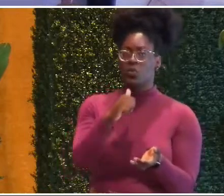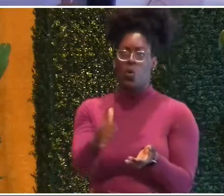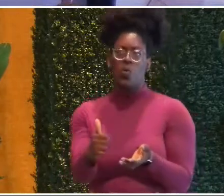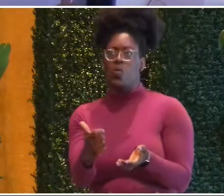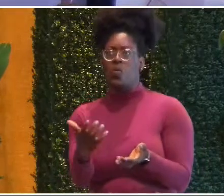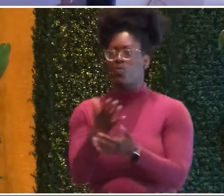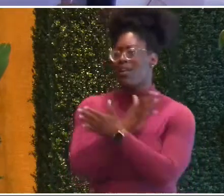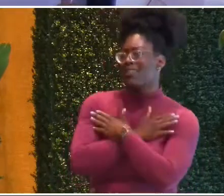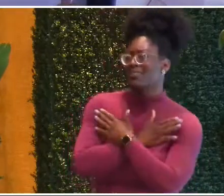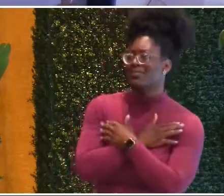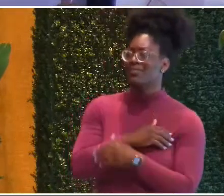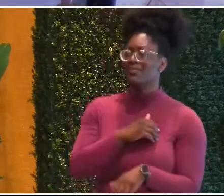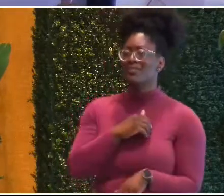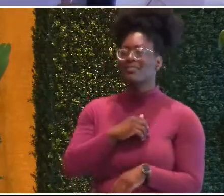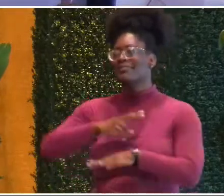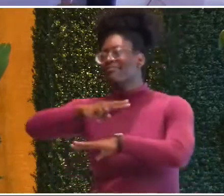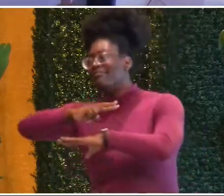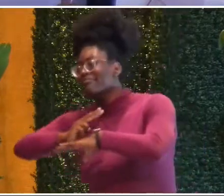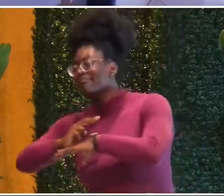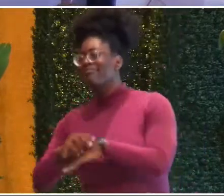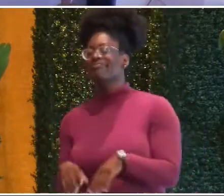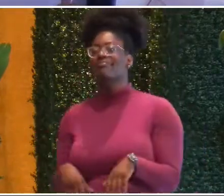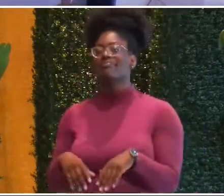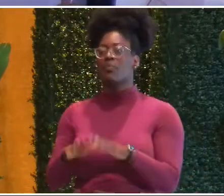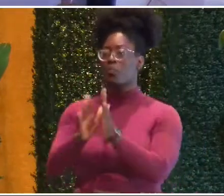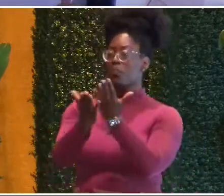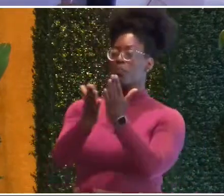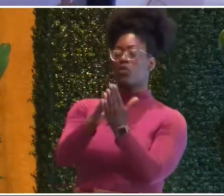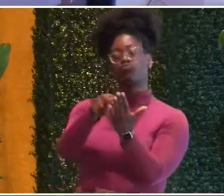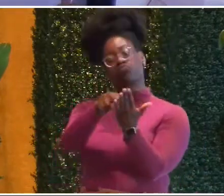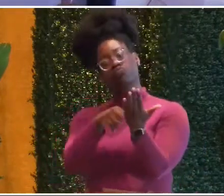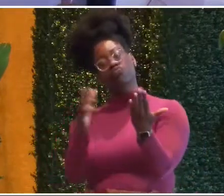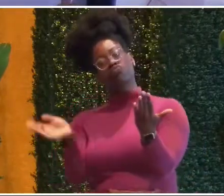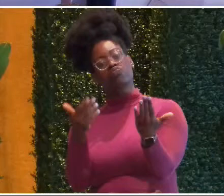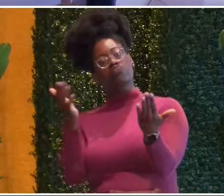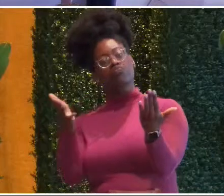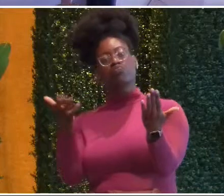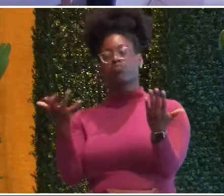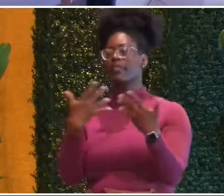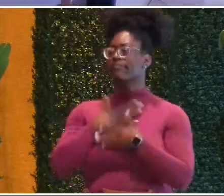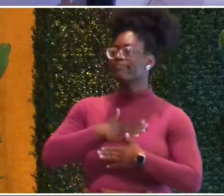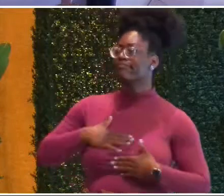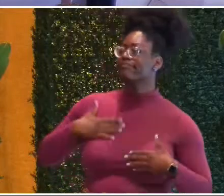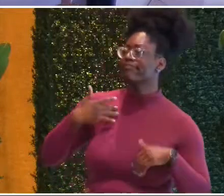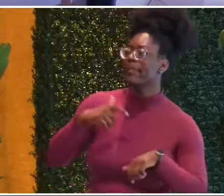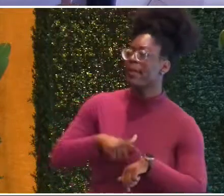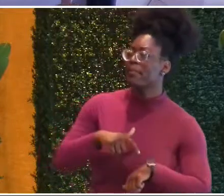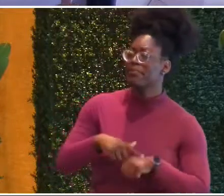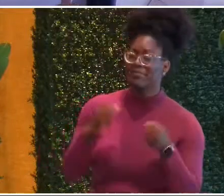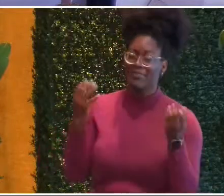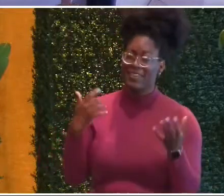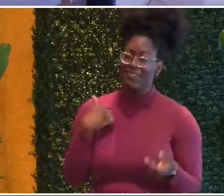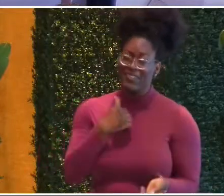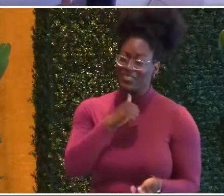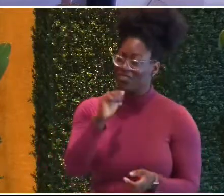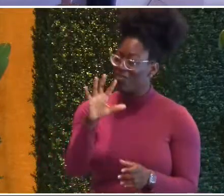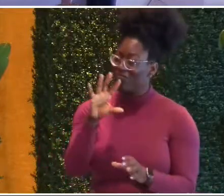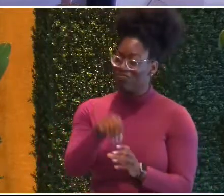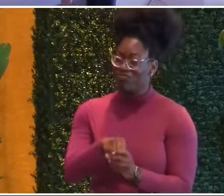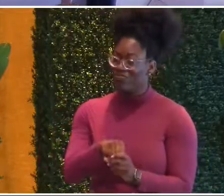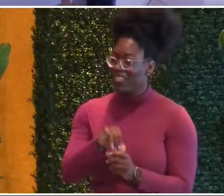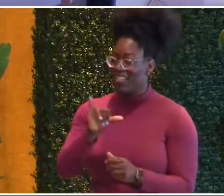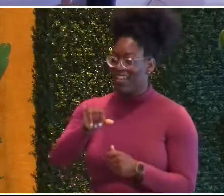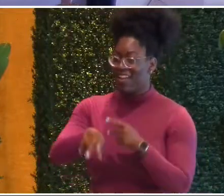read a book, to journal, to take things that are restorative to us. And I love Audre Lorde's cancer journals because she